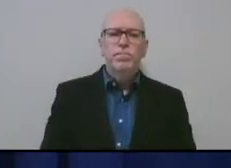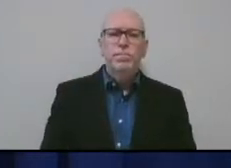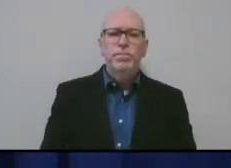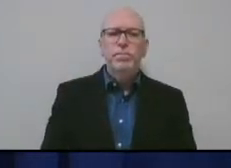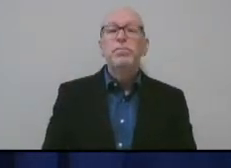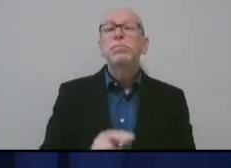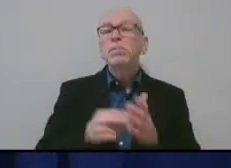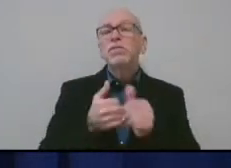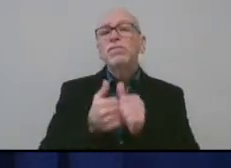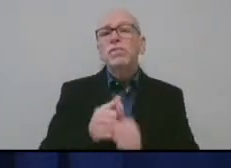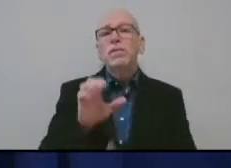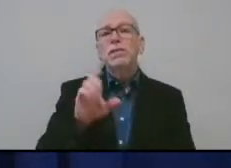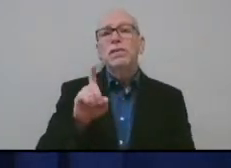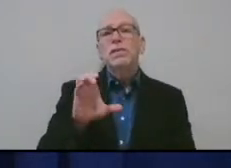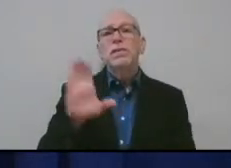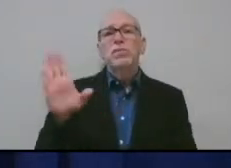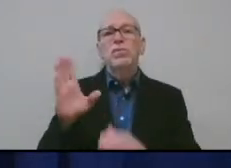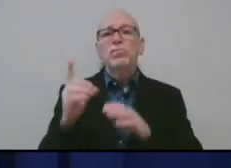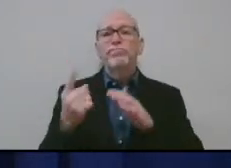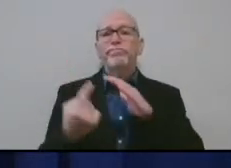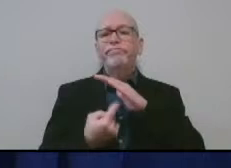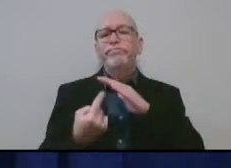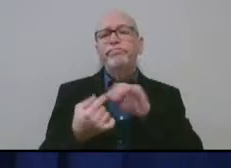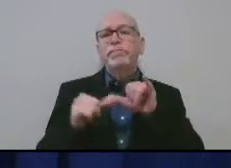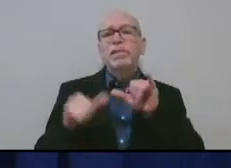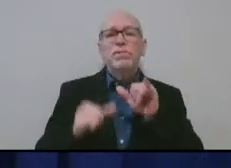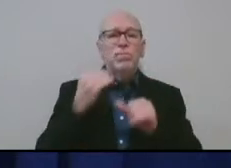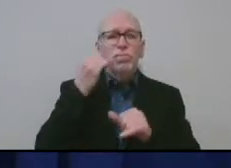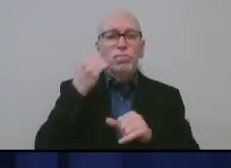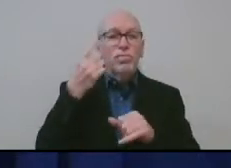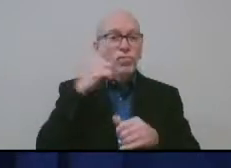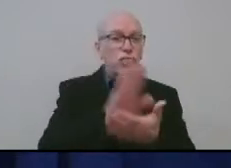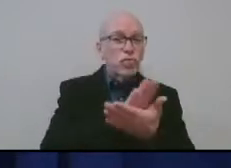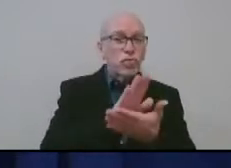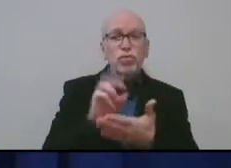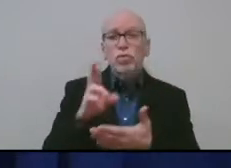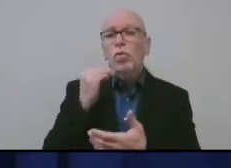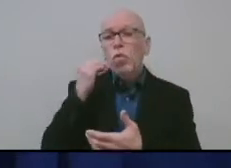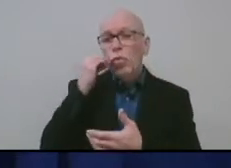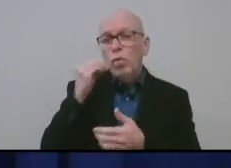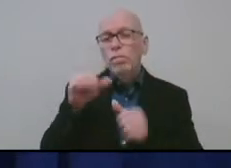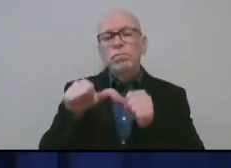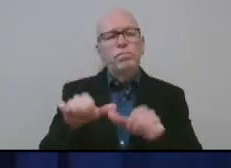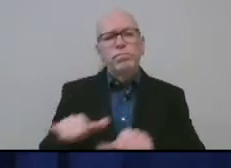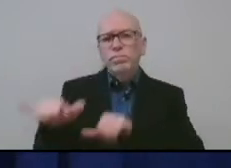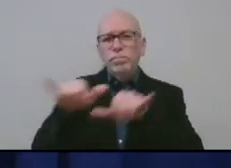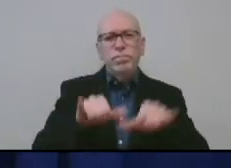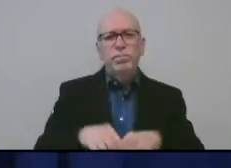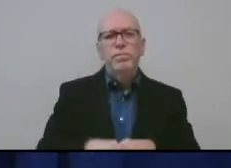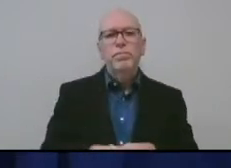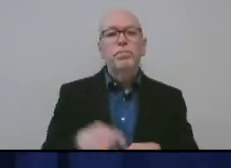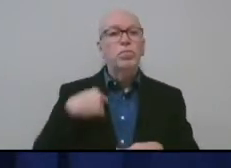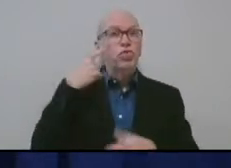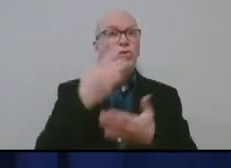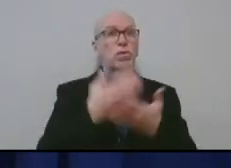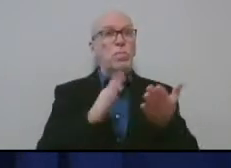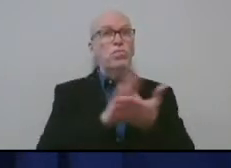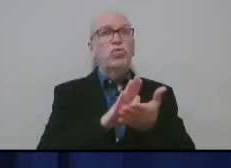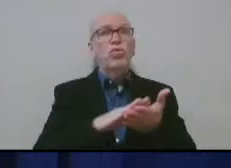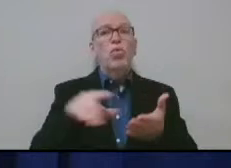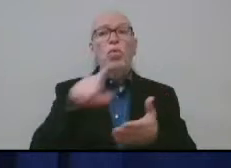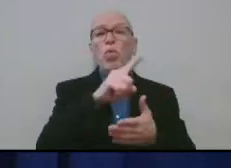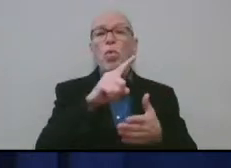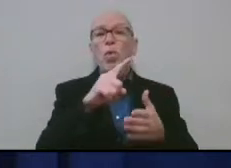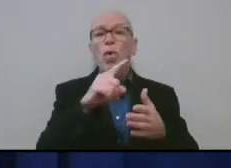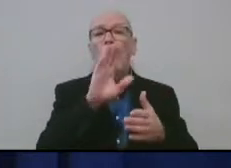the CDC's quarantine guidance consistently in schools and at home. We have heard reports of schools abandoning quarantine